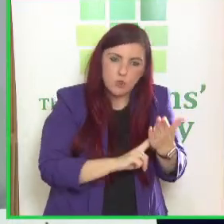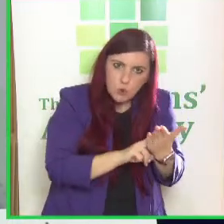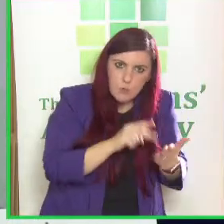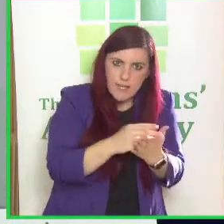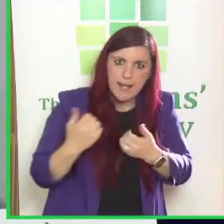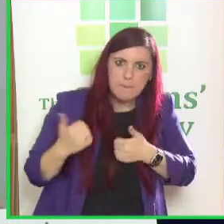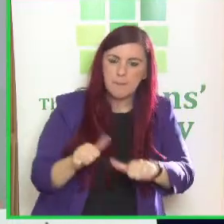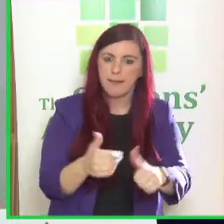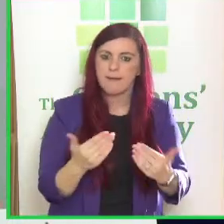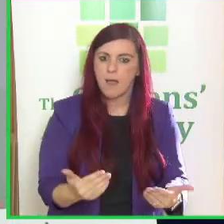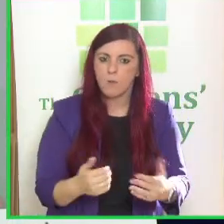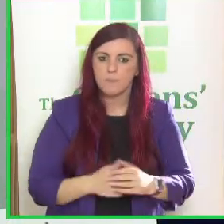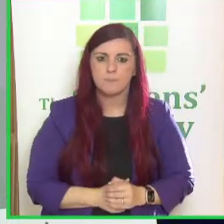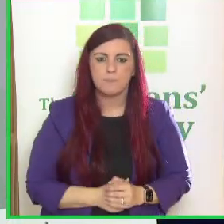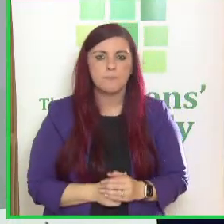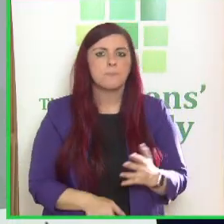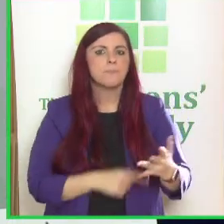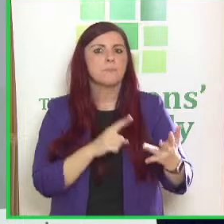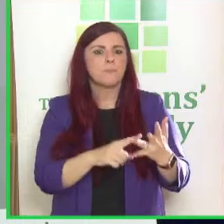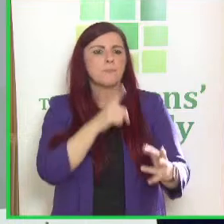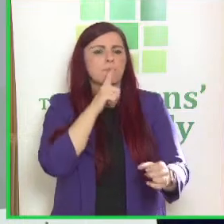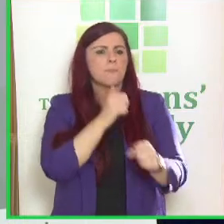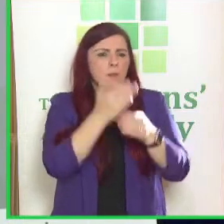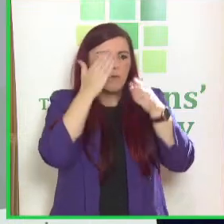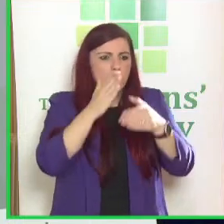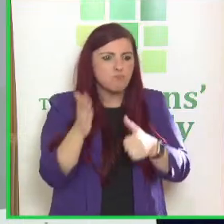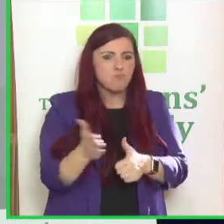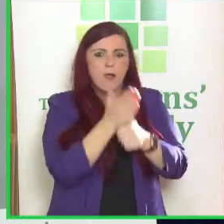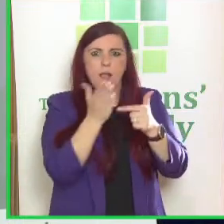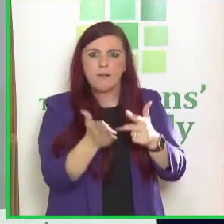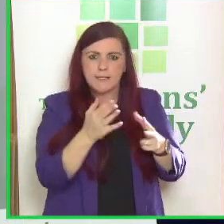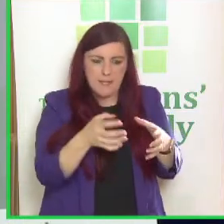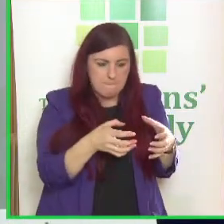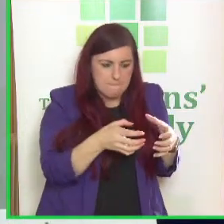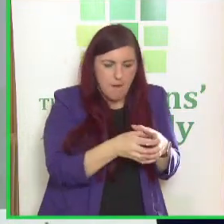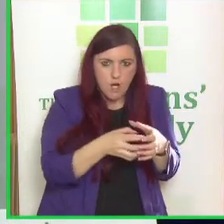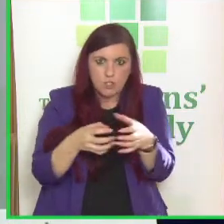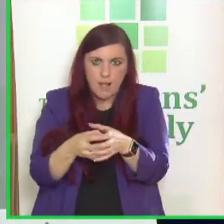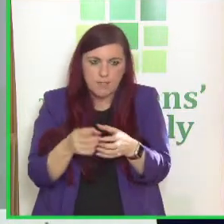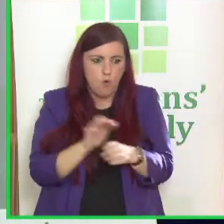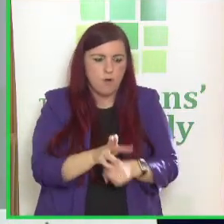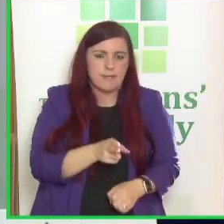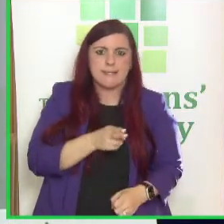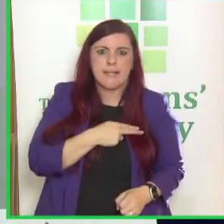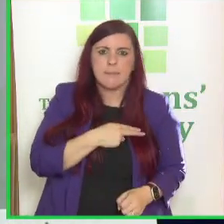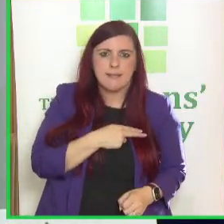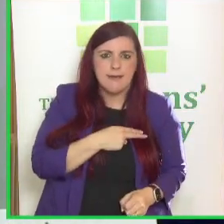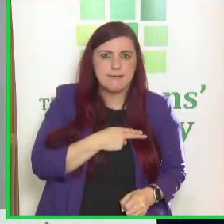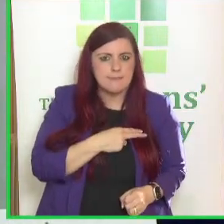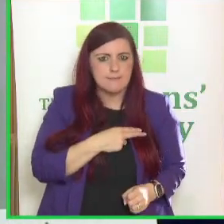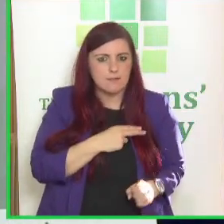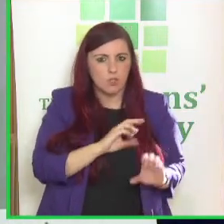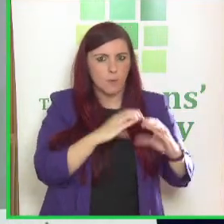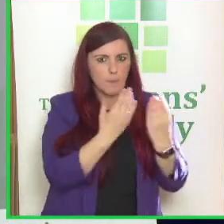Prioritisation of the supports, particularly for marginalised and stigmatised communities. We heard very